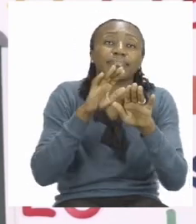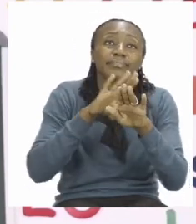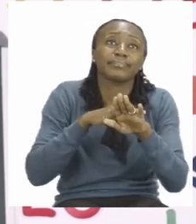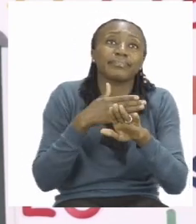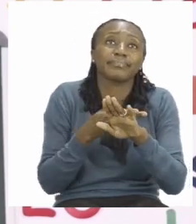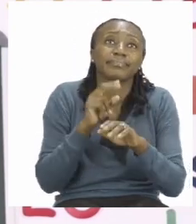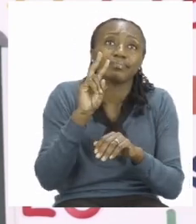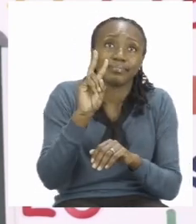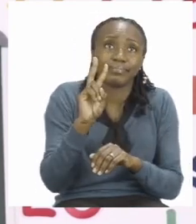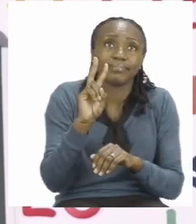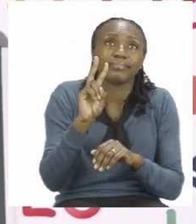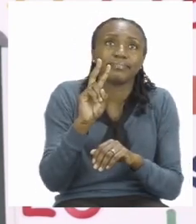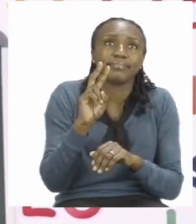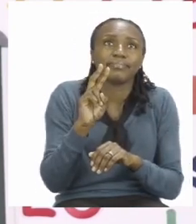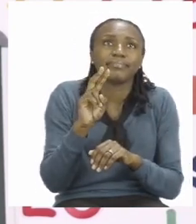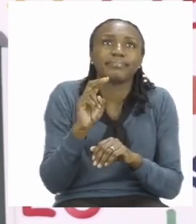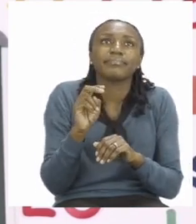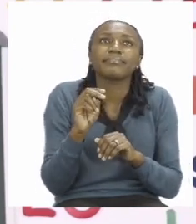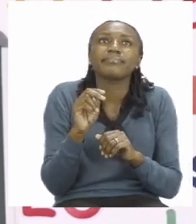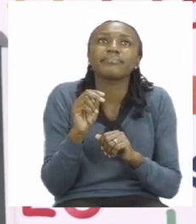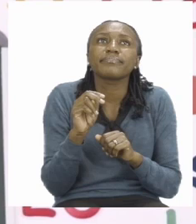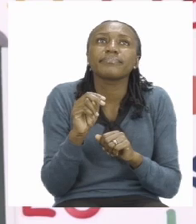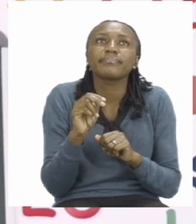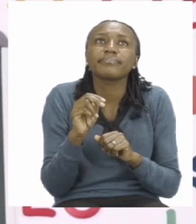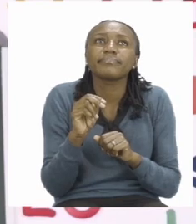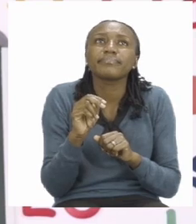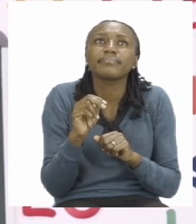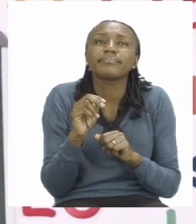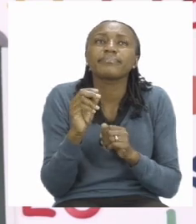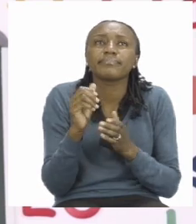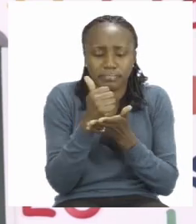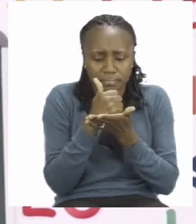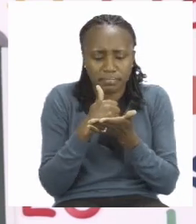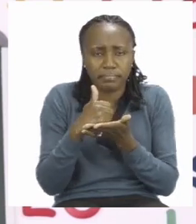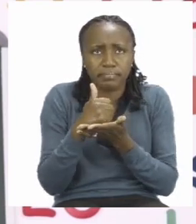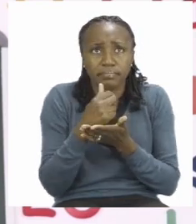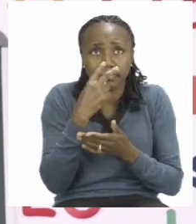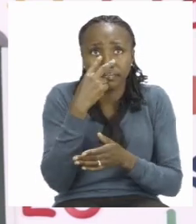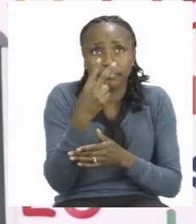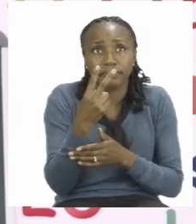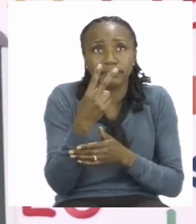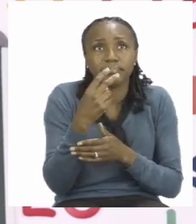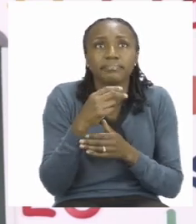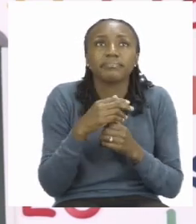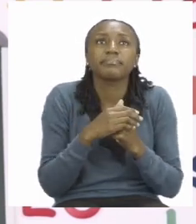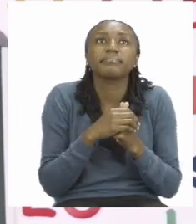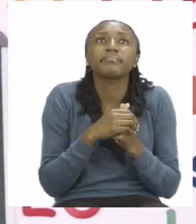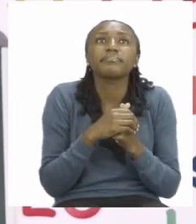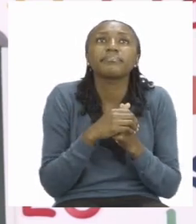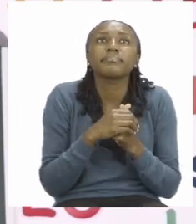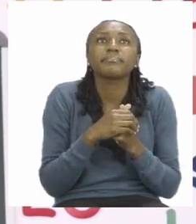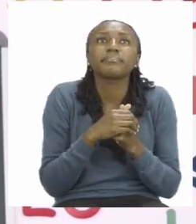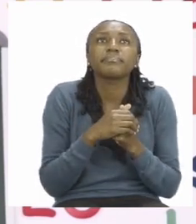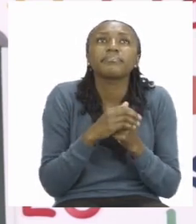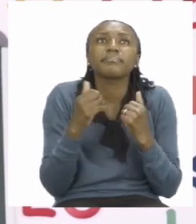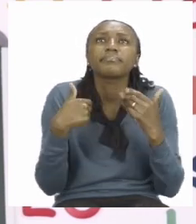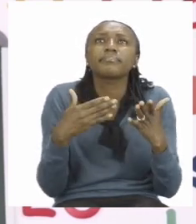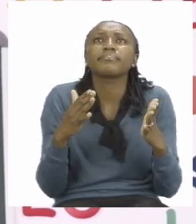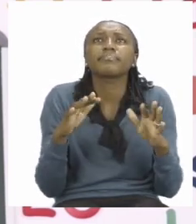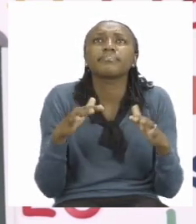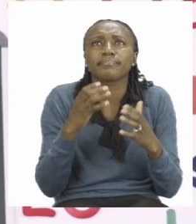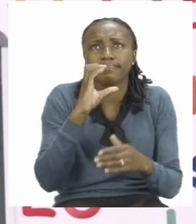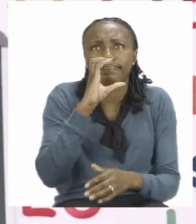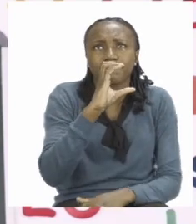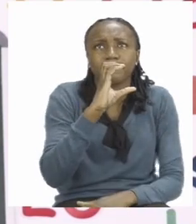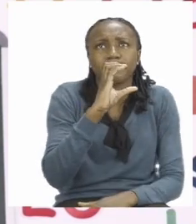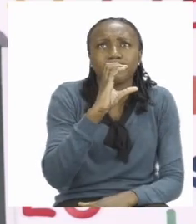we are going to try and find together. Here we have the word clean. Now, as you can see, it starts with the K